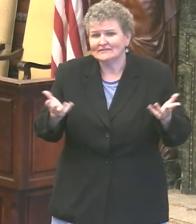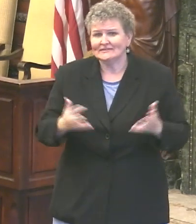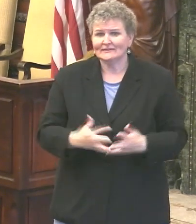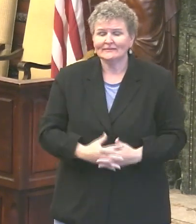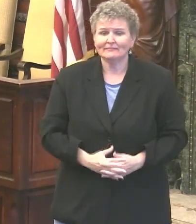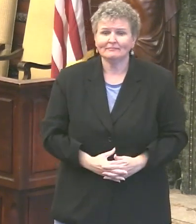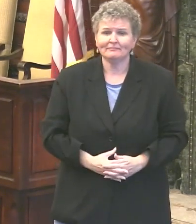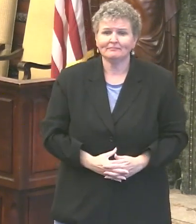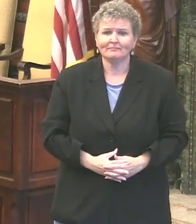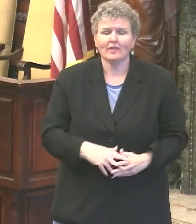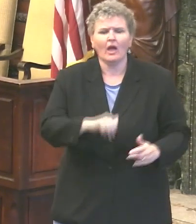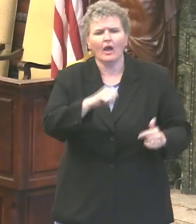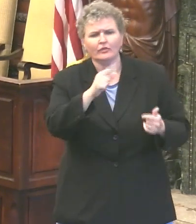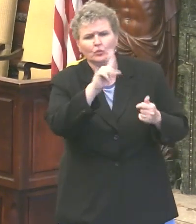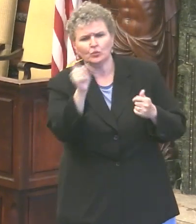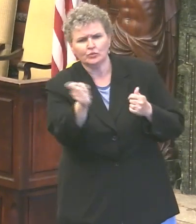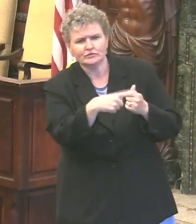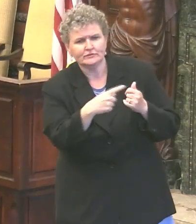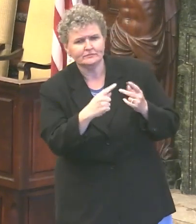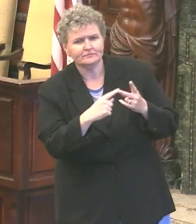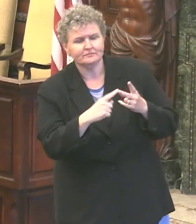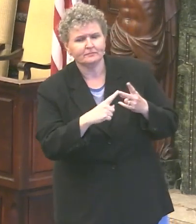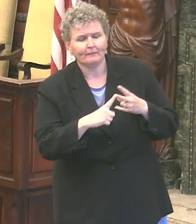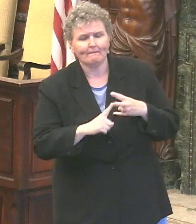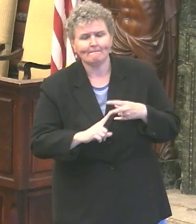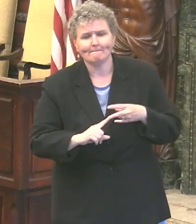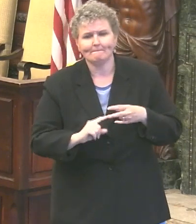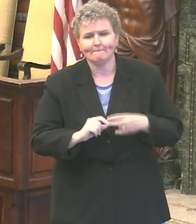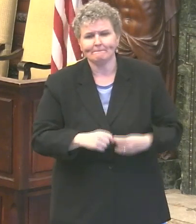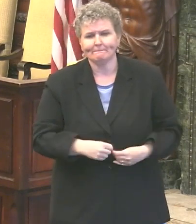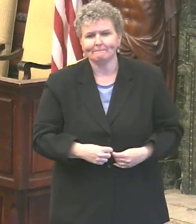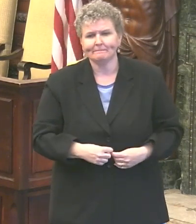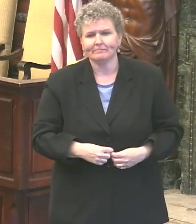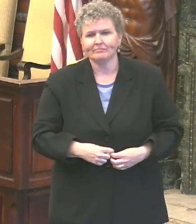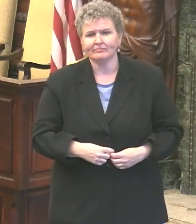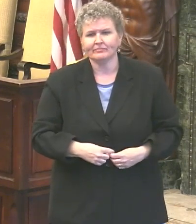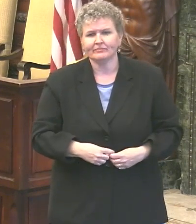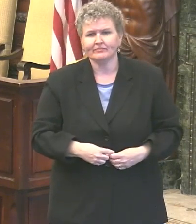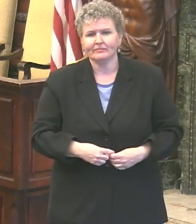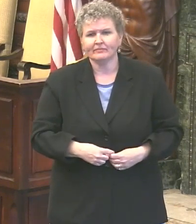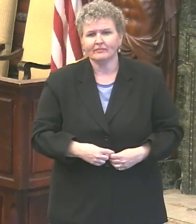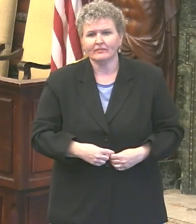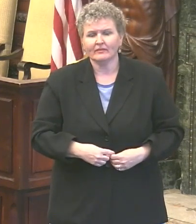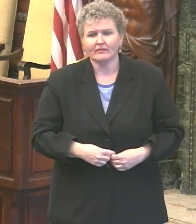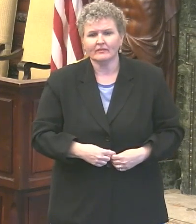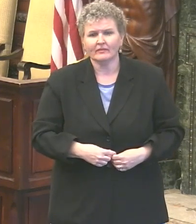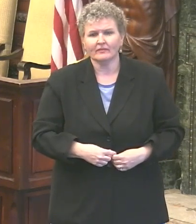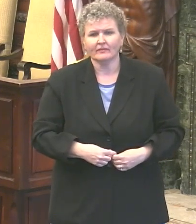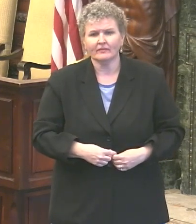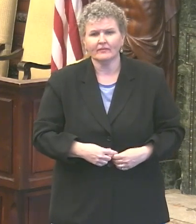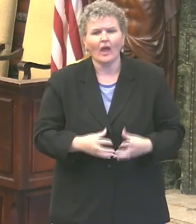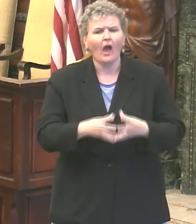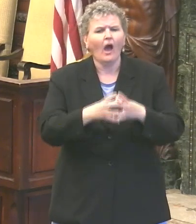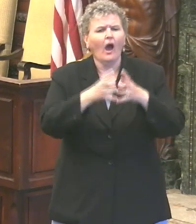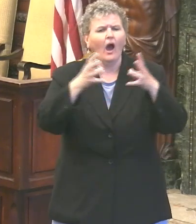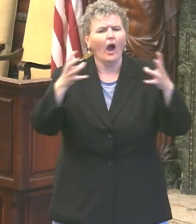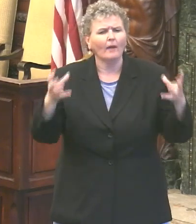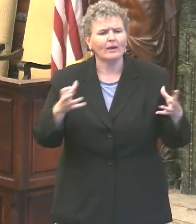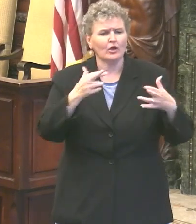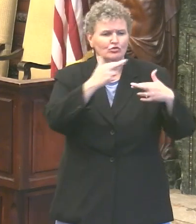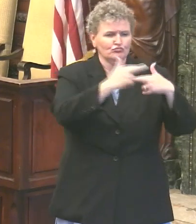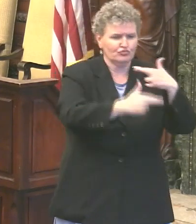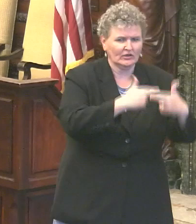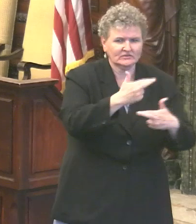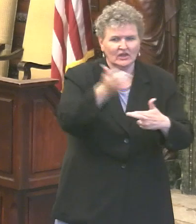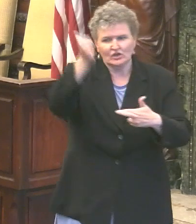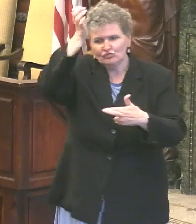another question. Do you know how much of the city's sanitation collection is combining the trash and recycling? The other issue before we go there